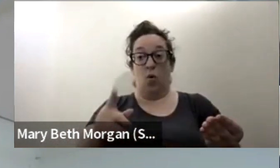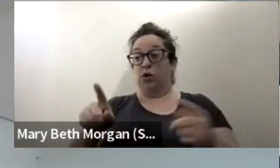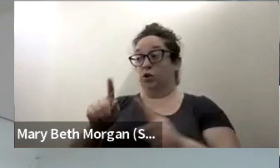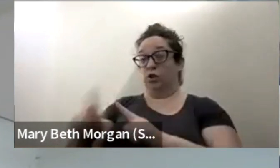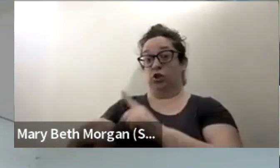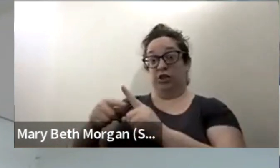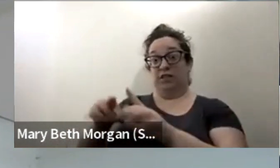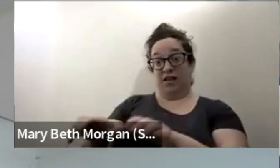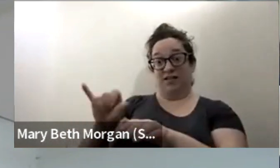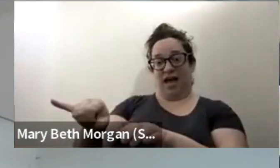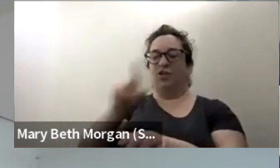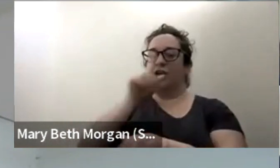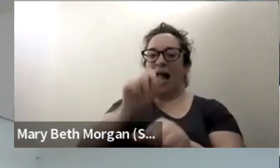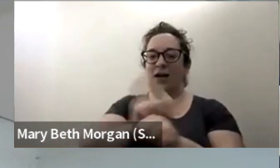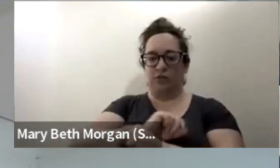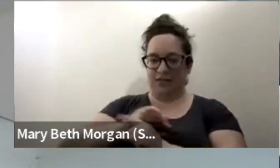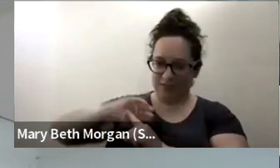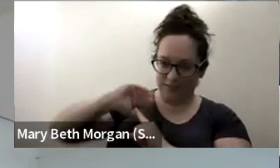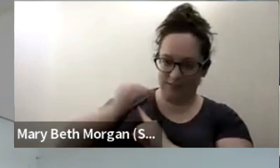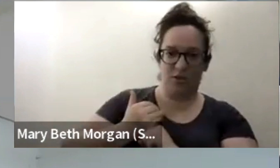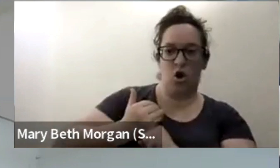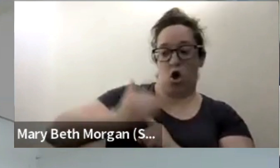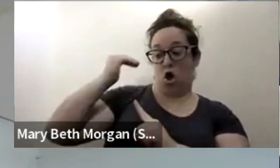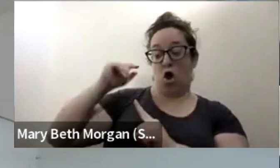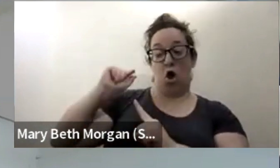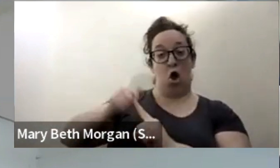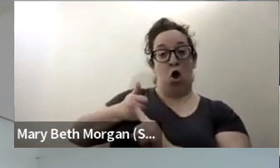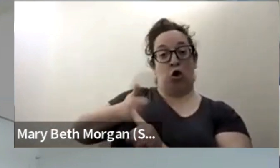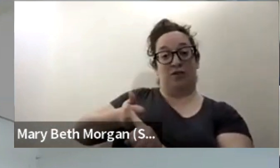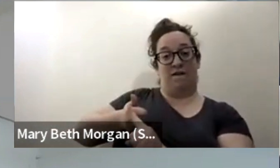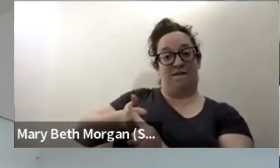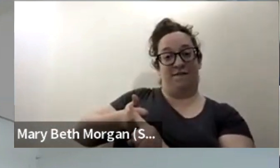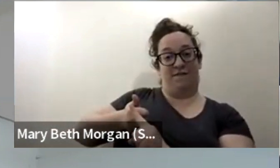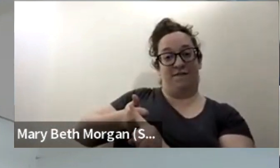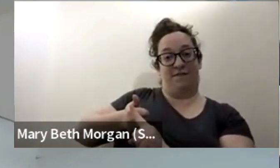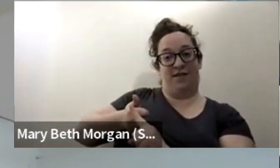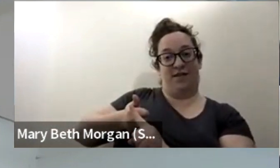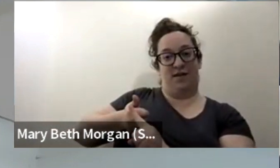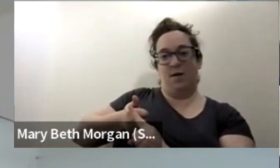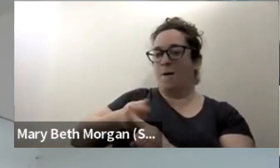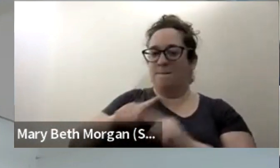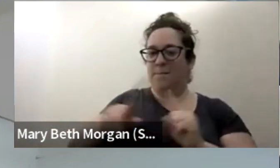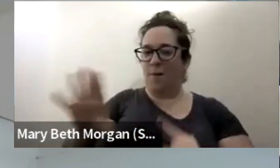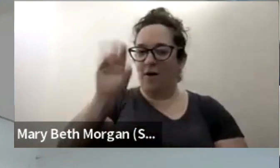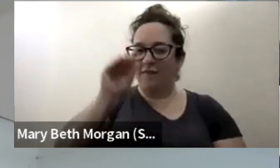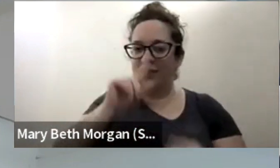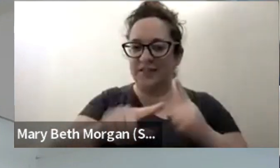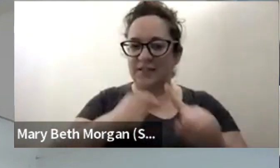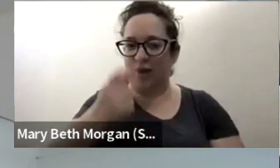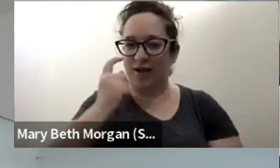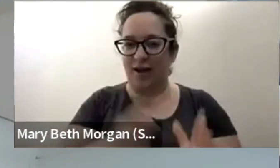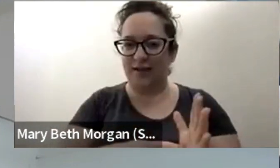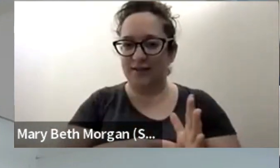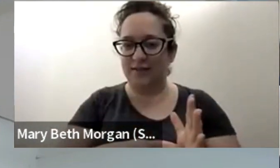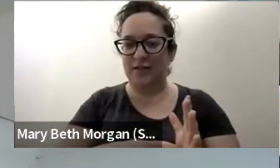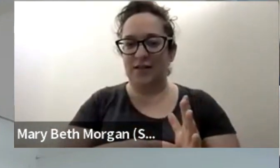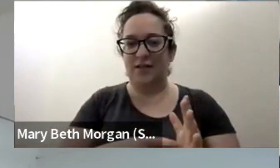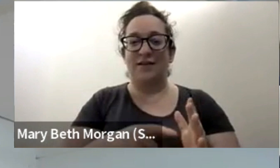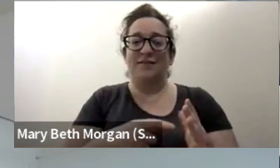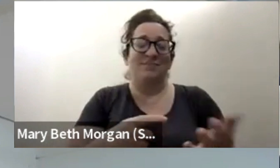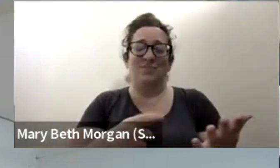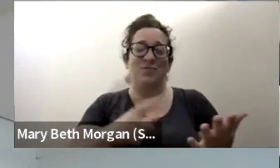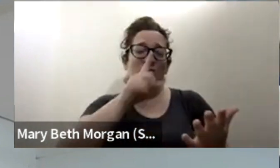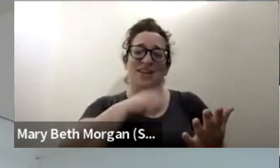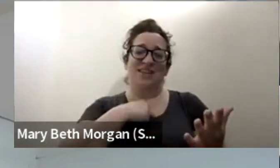does that, she's actually being herself. But he still doesn't recognize her, which tells you how much that Shakespeare wanted to say. It's